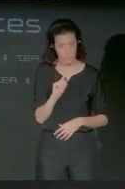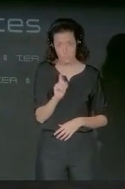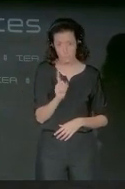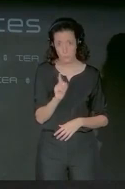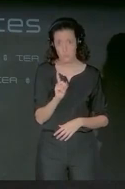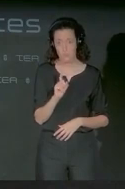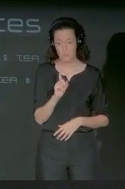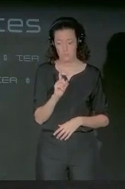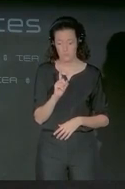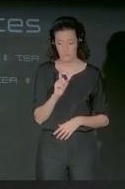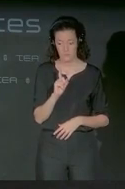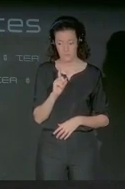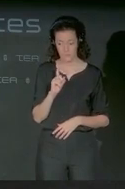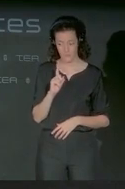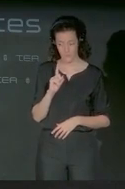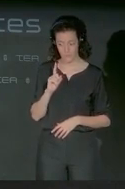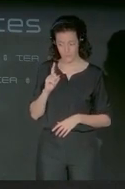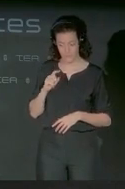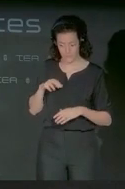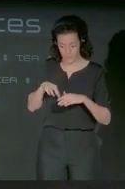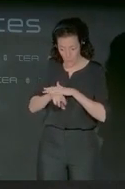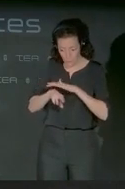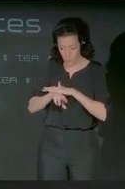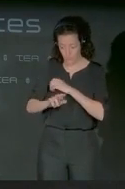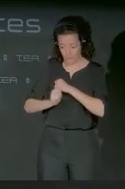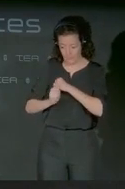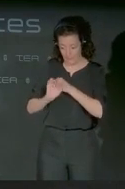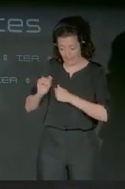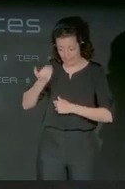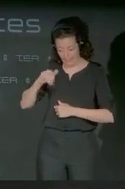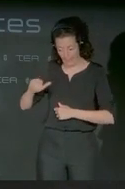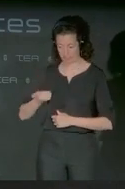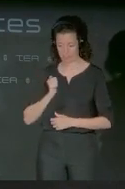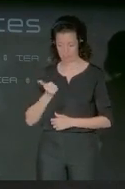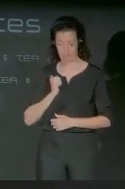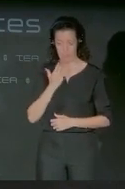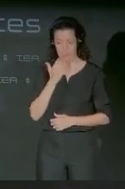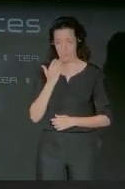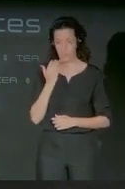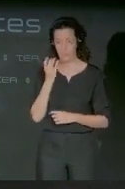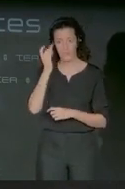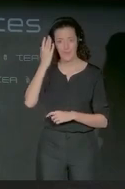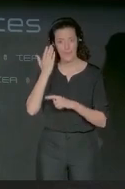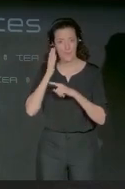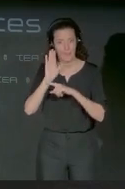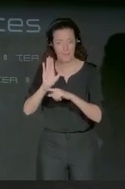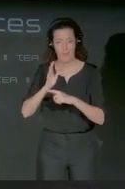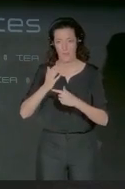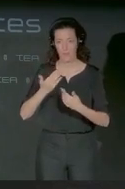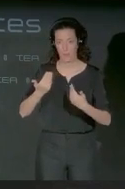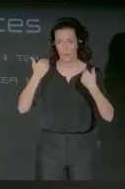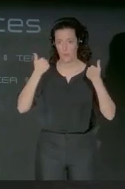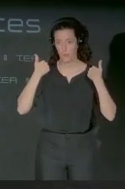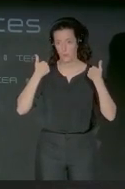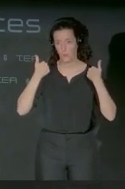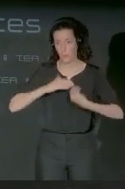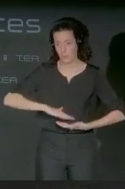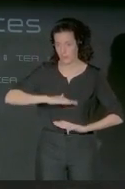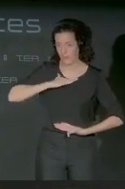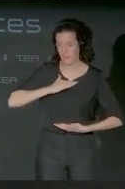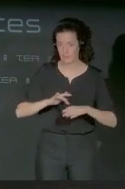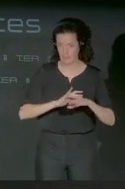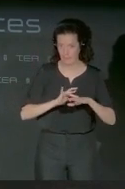mechanisms like the Digital Skills Initiative, like the Skills Pact Initiative with DG Employment. I think it's a question